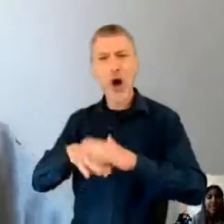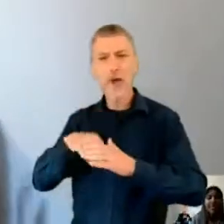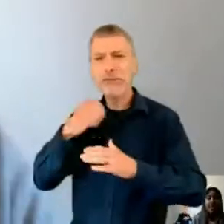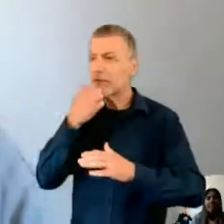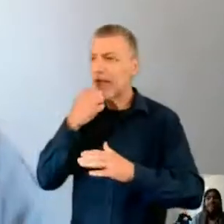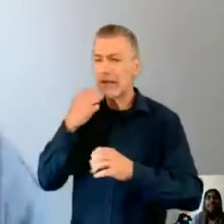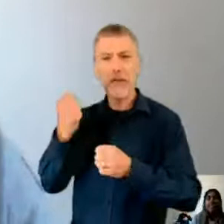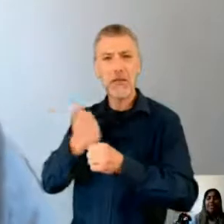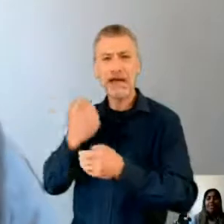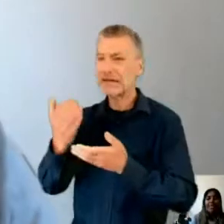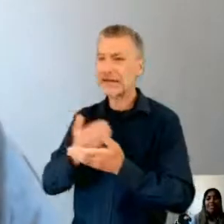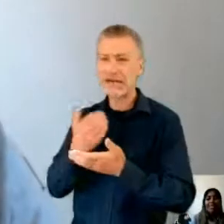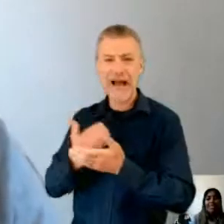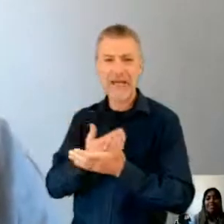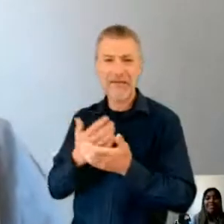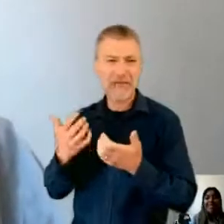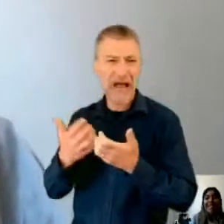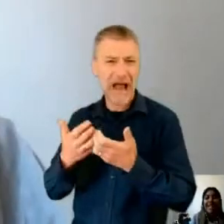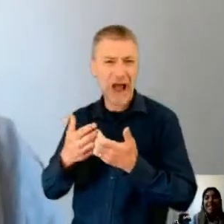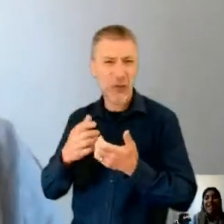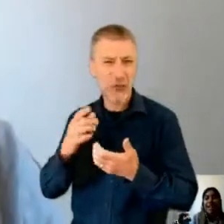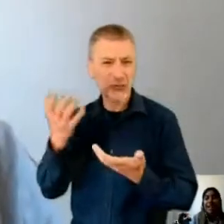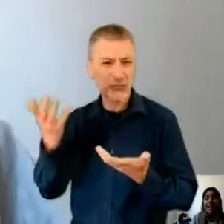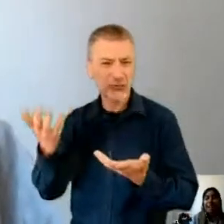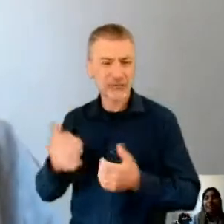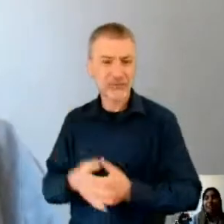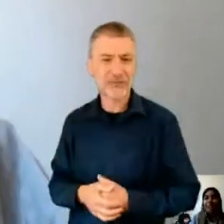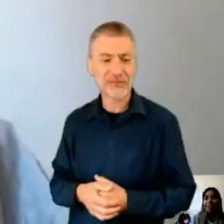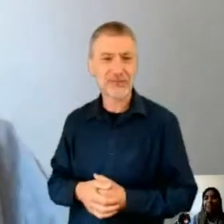That question goes to Chanel. Yeah.